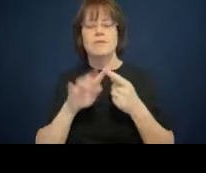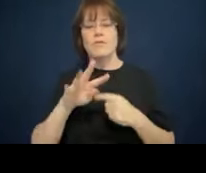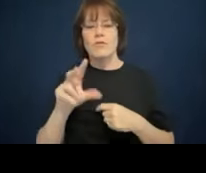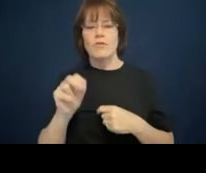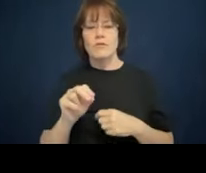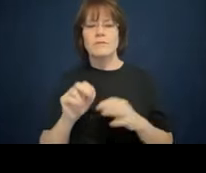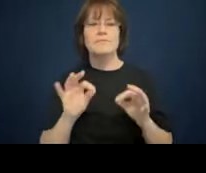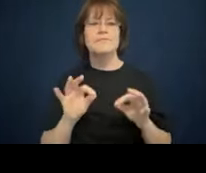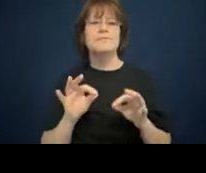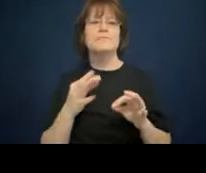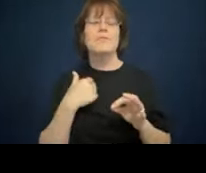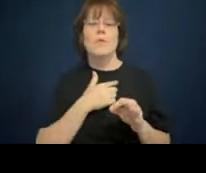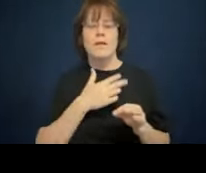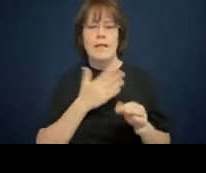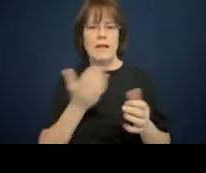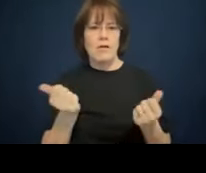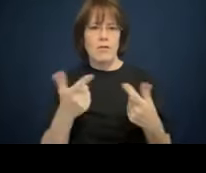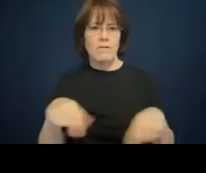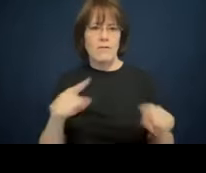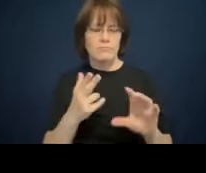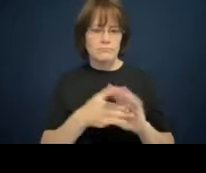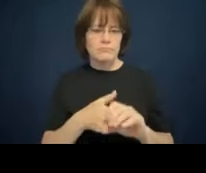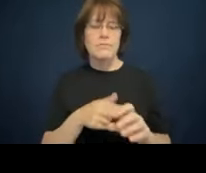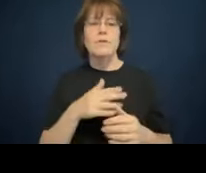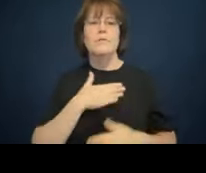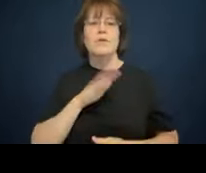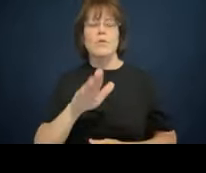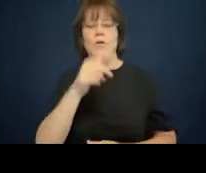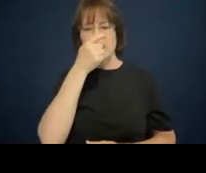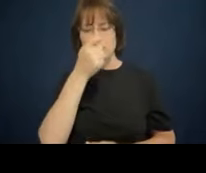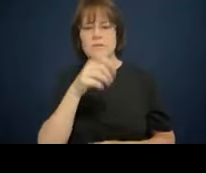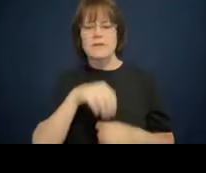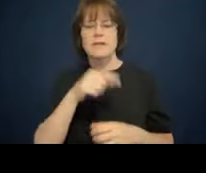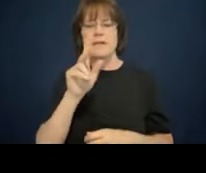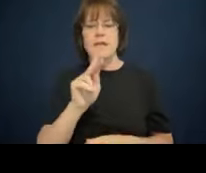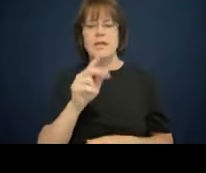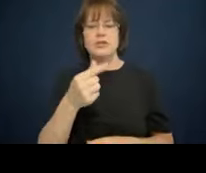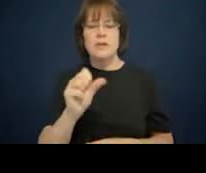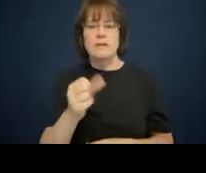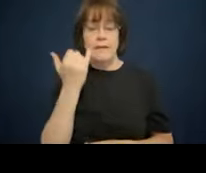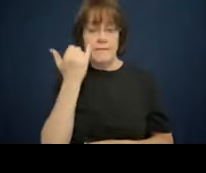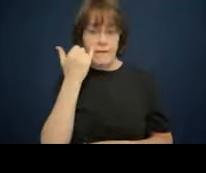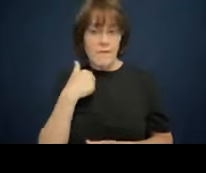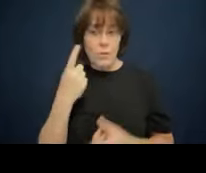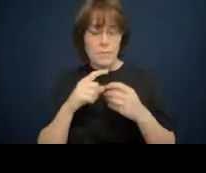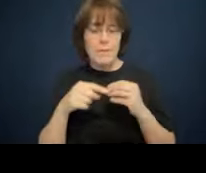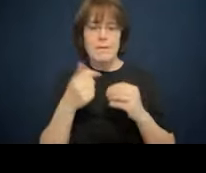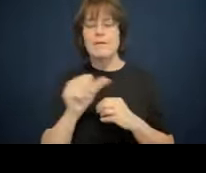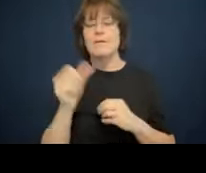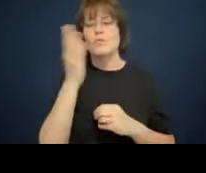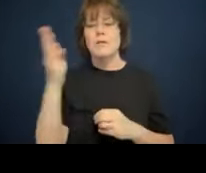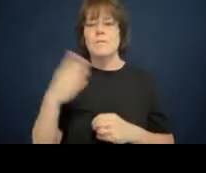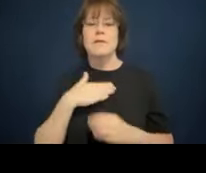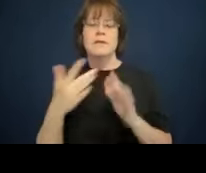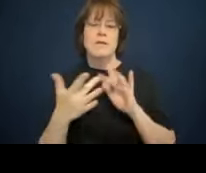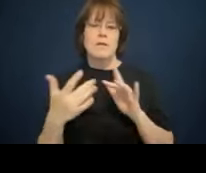4:30. We're glad you're here, and we appreciate your interest in KGS. If you have any questions about the presentations, please reach